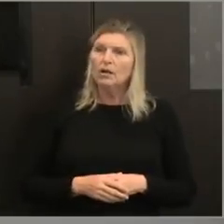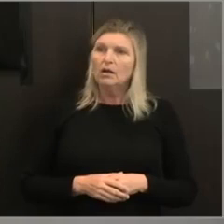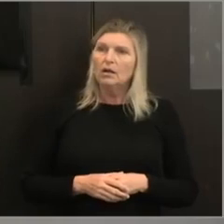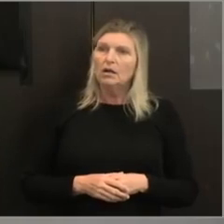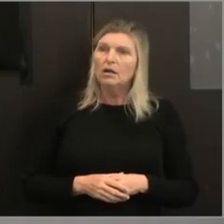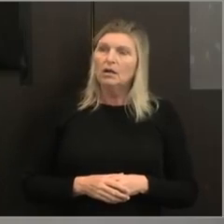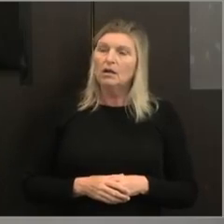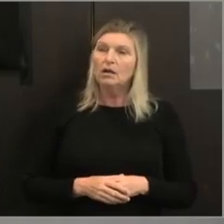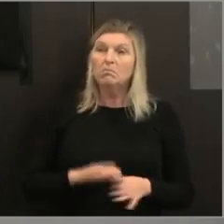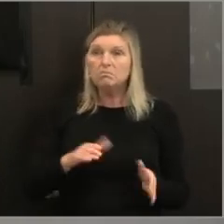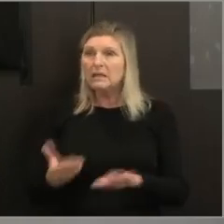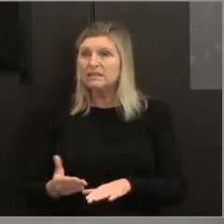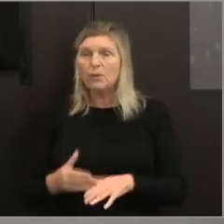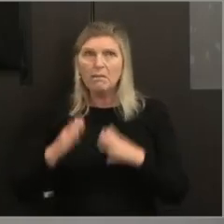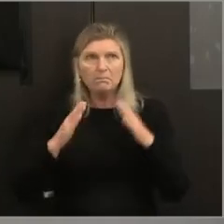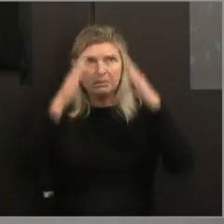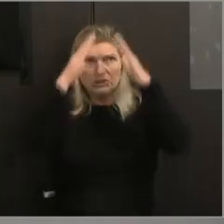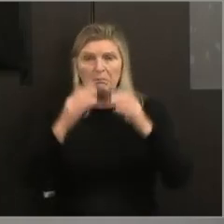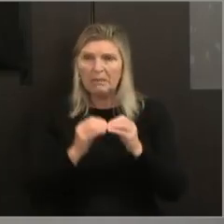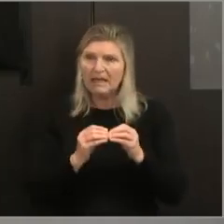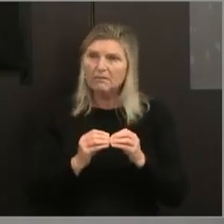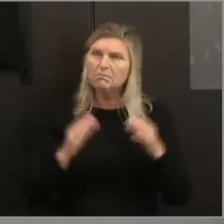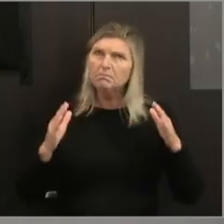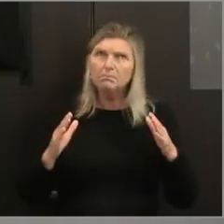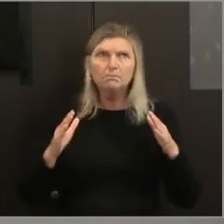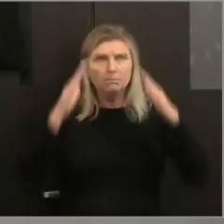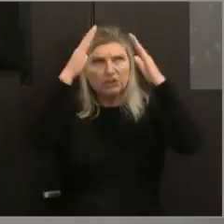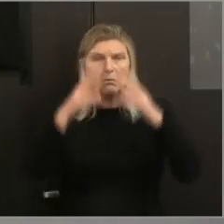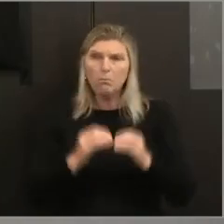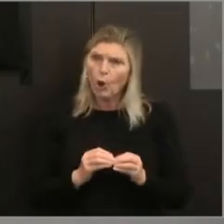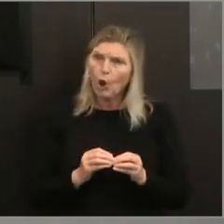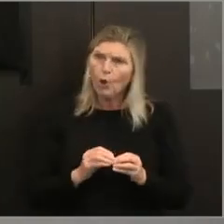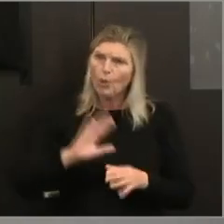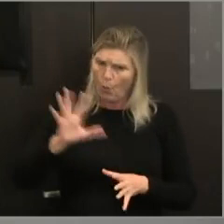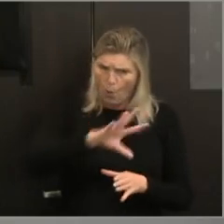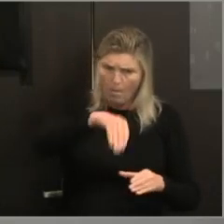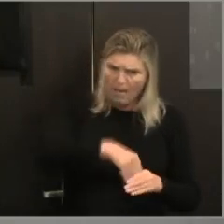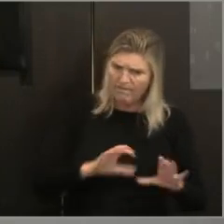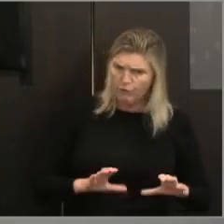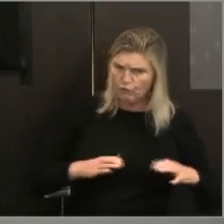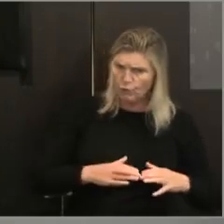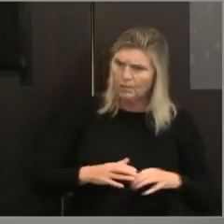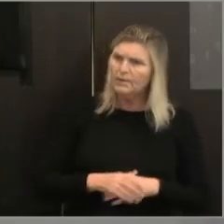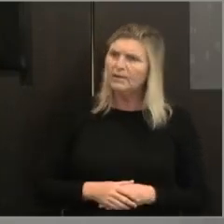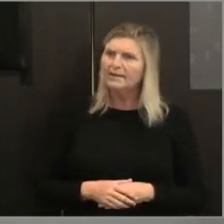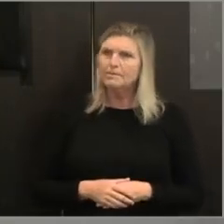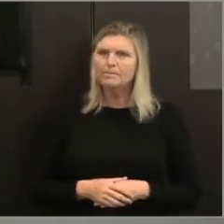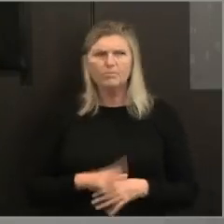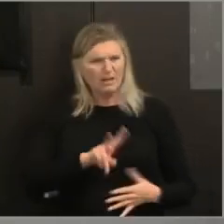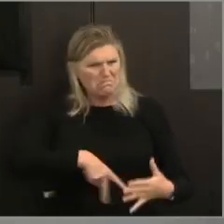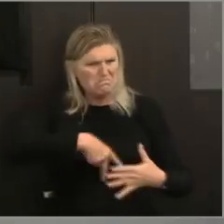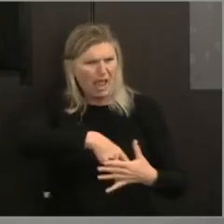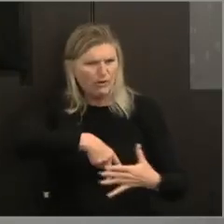Bennett, Bishop Vercoe, they were all part of that vanguard. What were the barriers to achieving